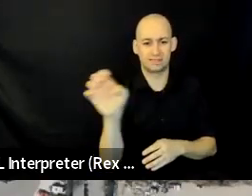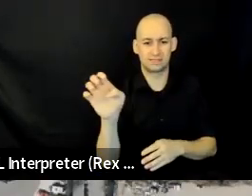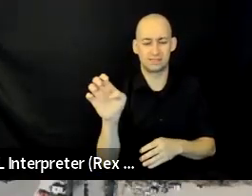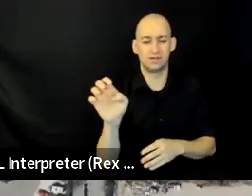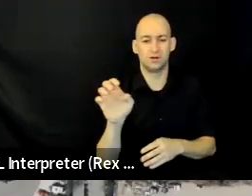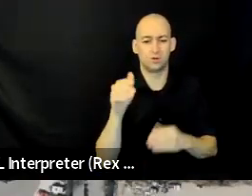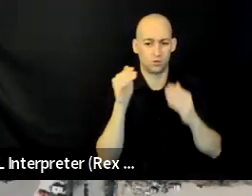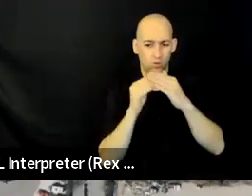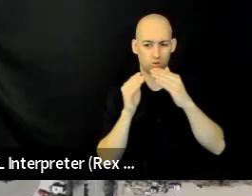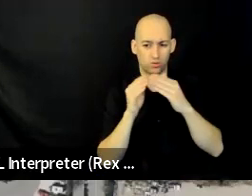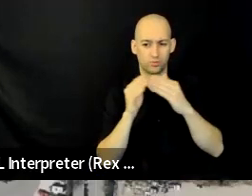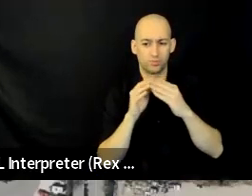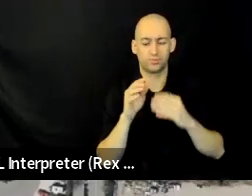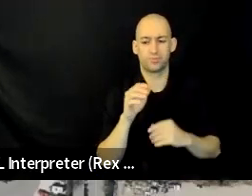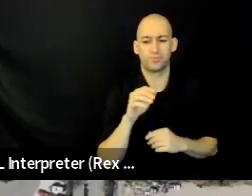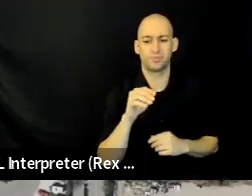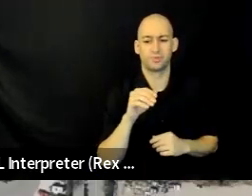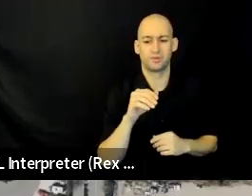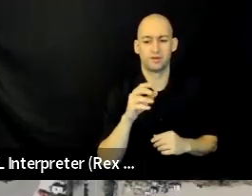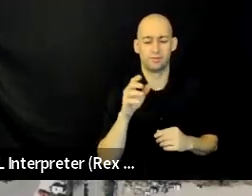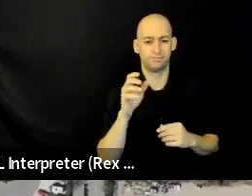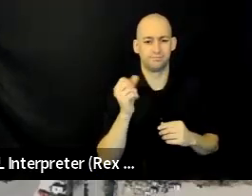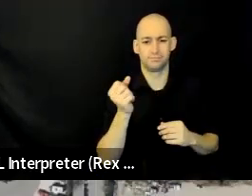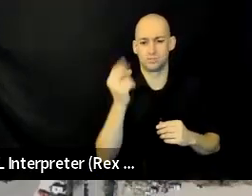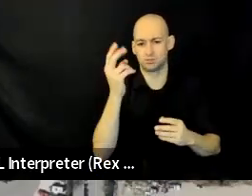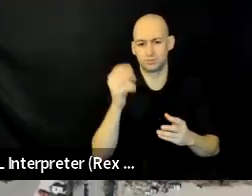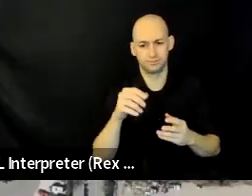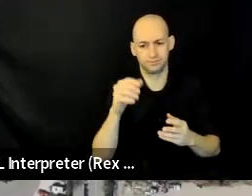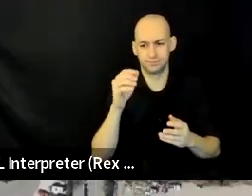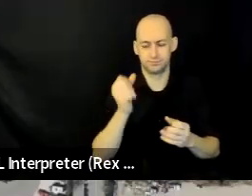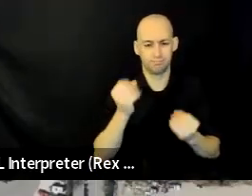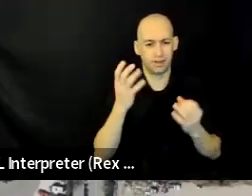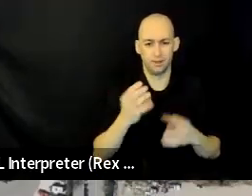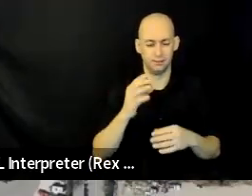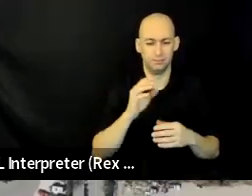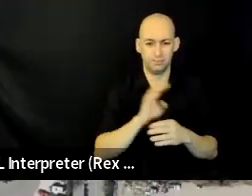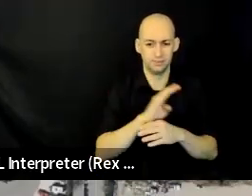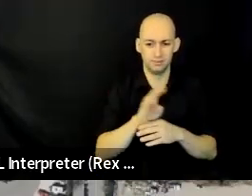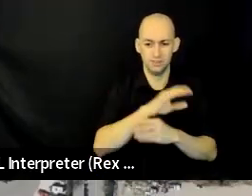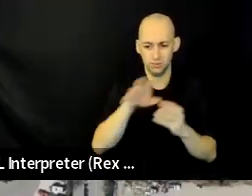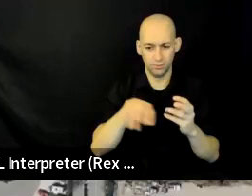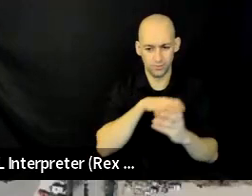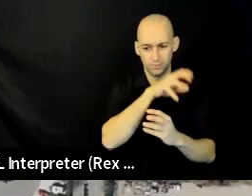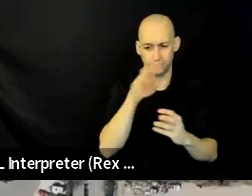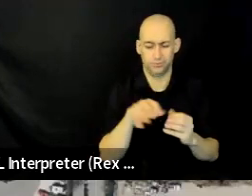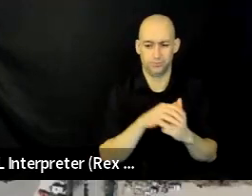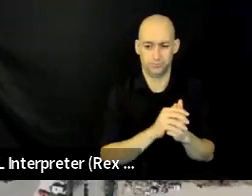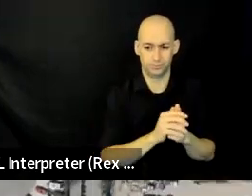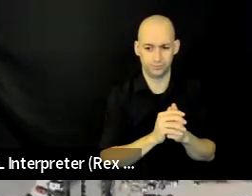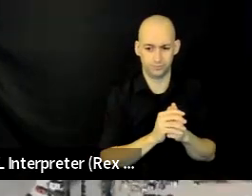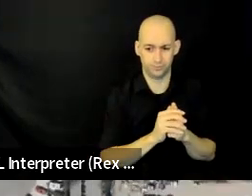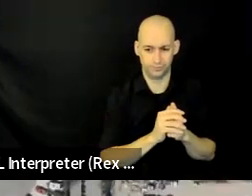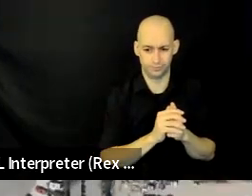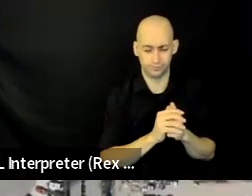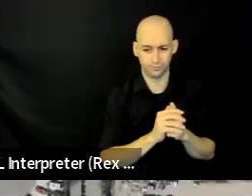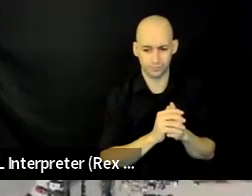Garbage on the northwest corner, and dozens of surrounding businesses and residences. Next slide.